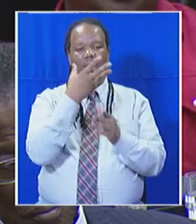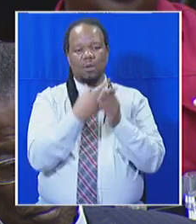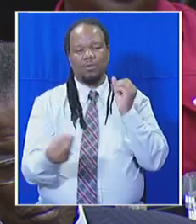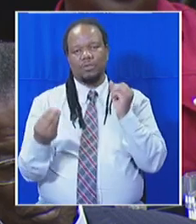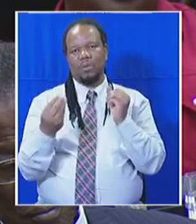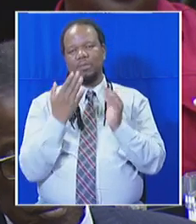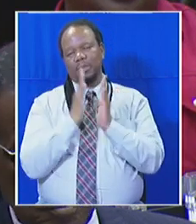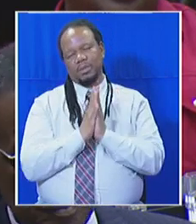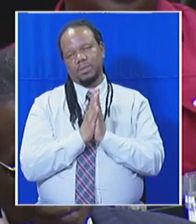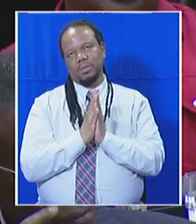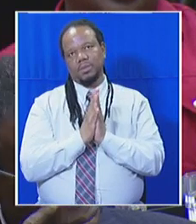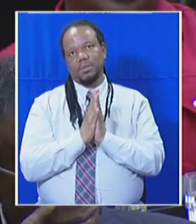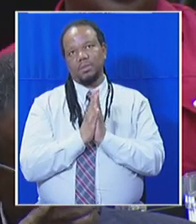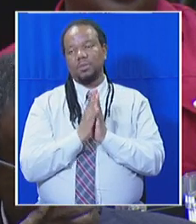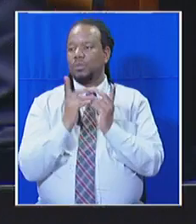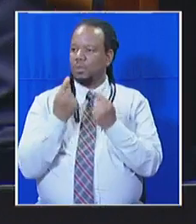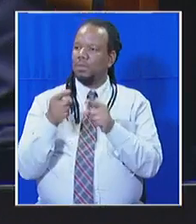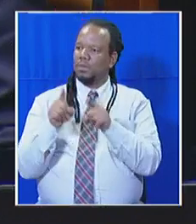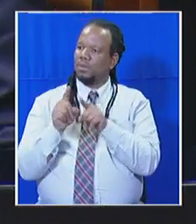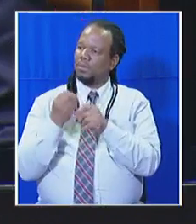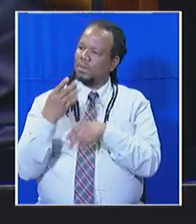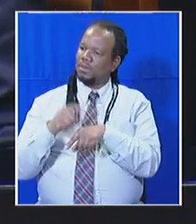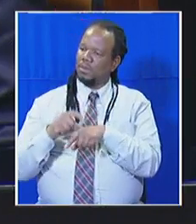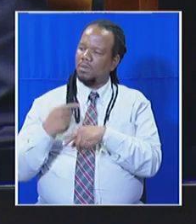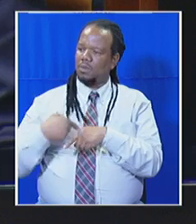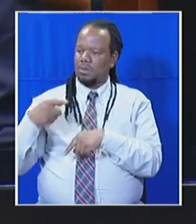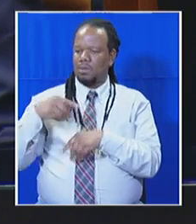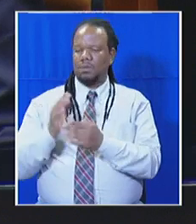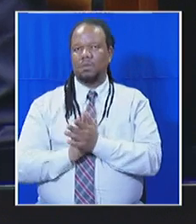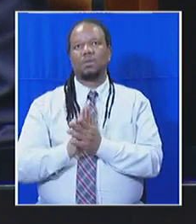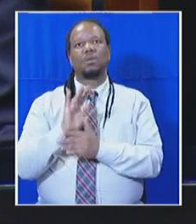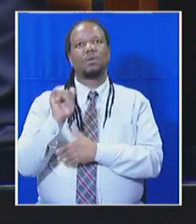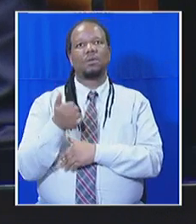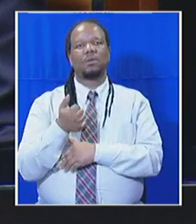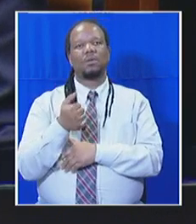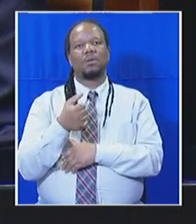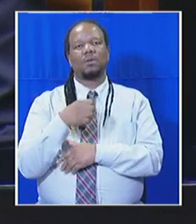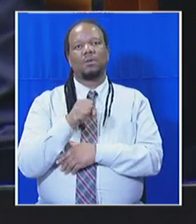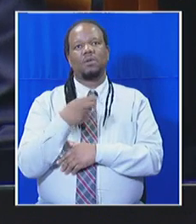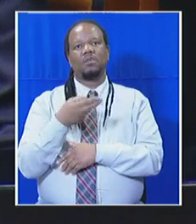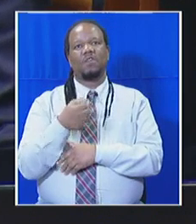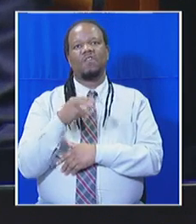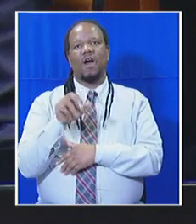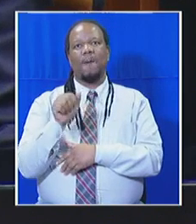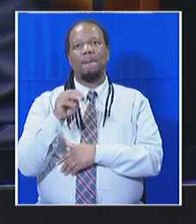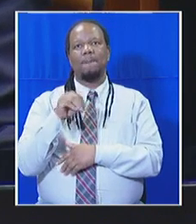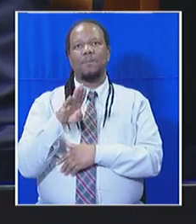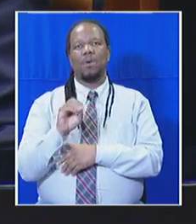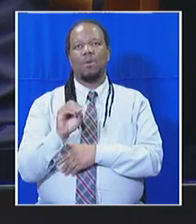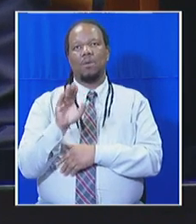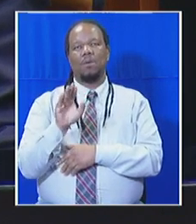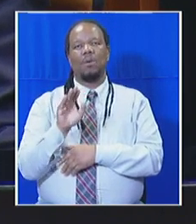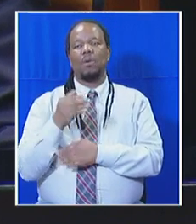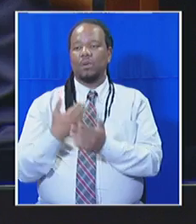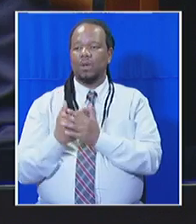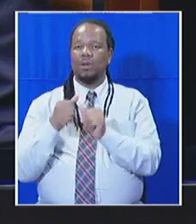Honorable, on many occasions. Honorable, So may you please do that Honorable Chivambo. so that we're able to proceed. Or when we